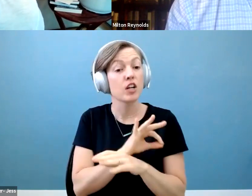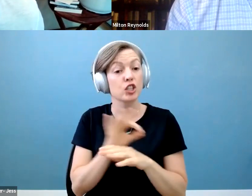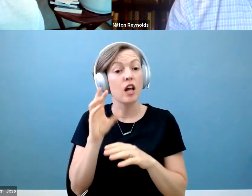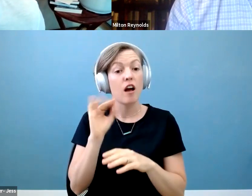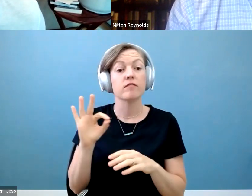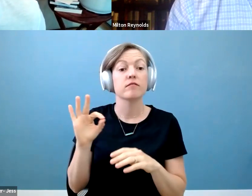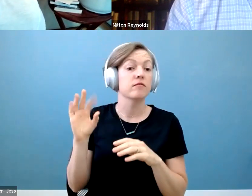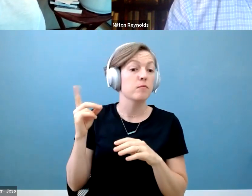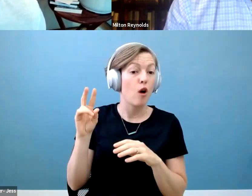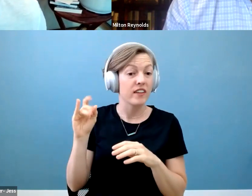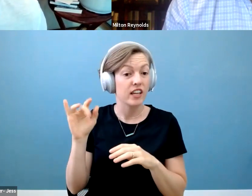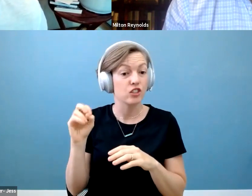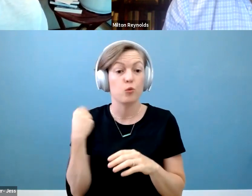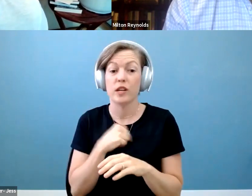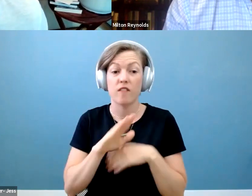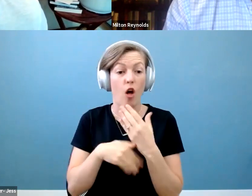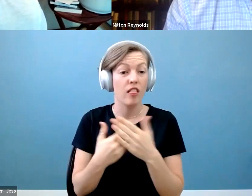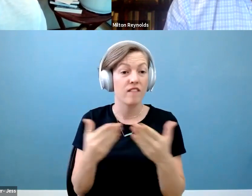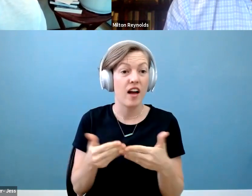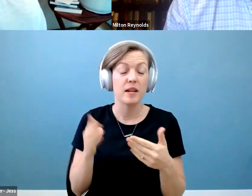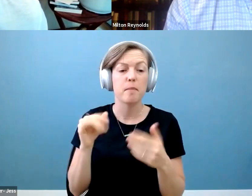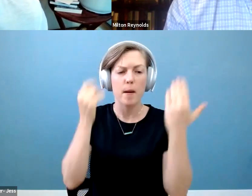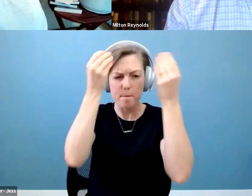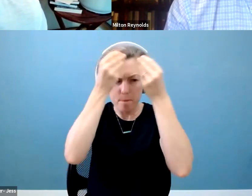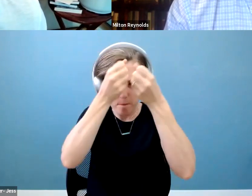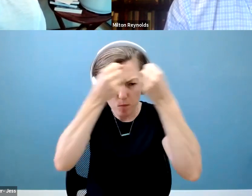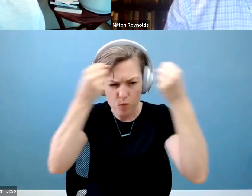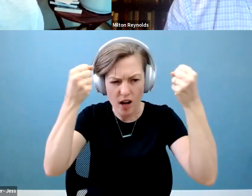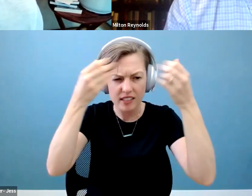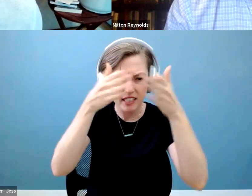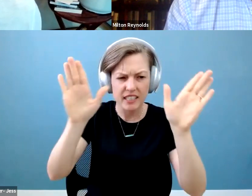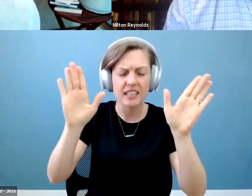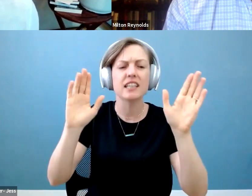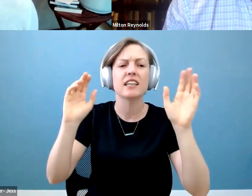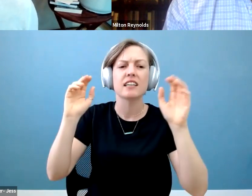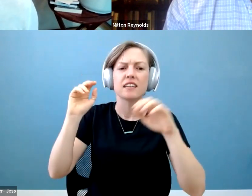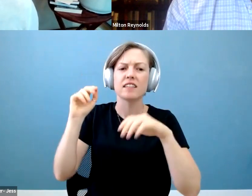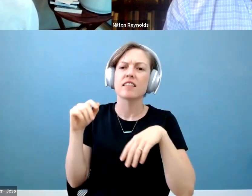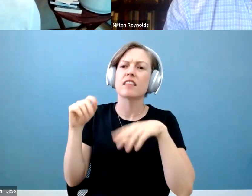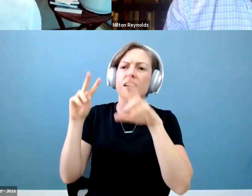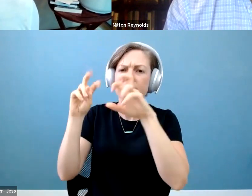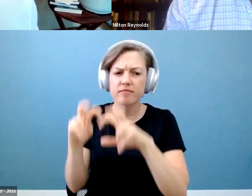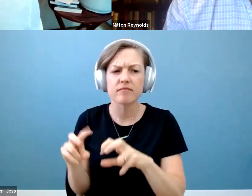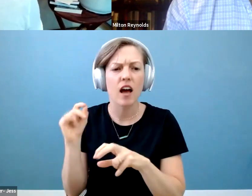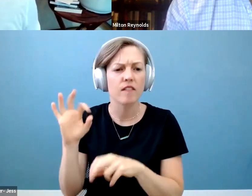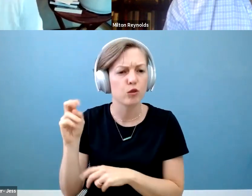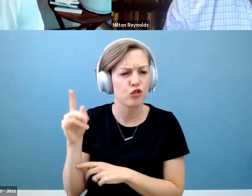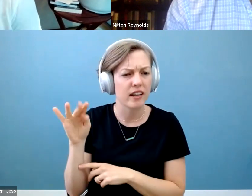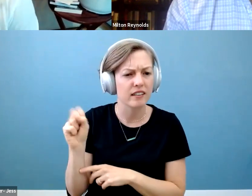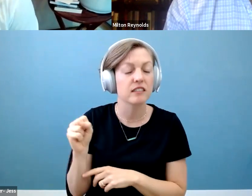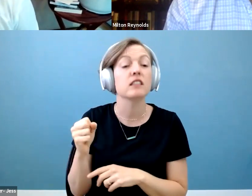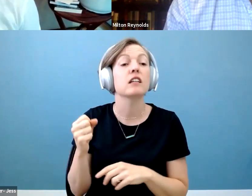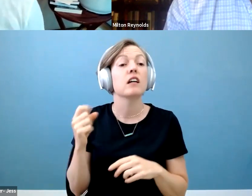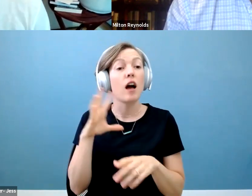we've all been invited into by broadening the scope of interrogation into eugenics. Among the things I think have been